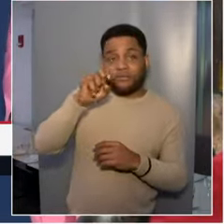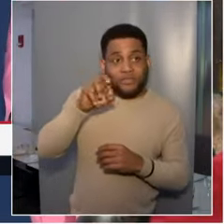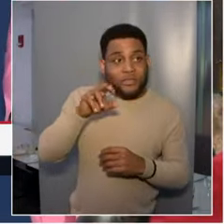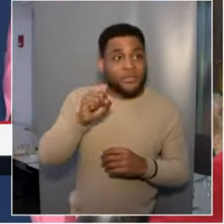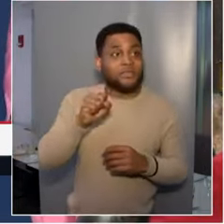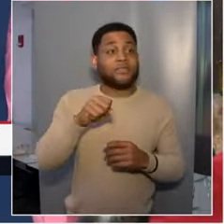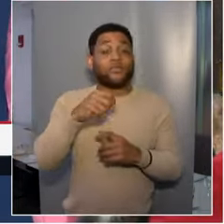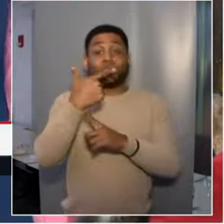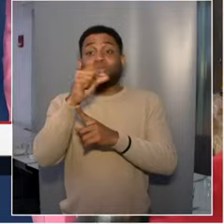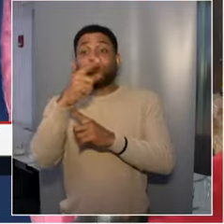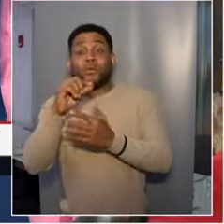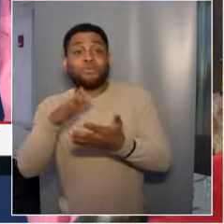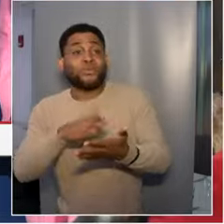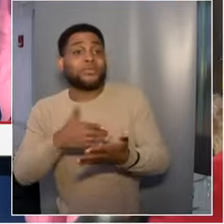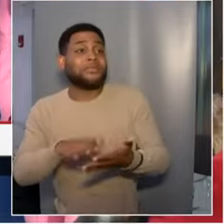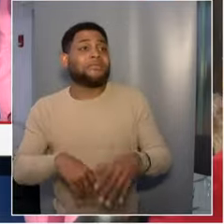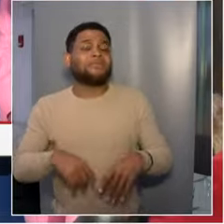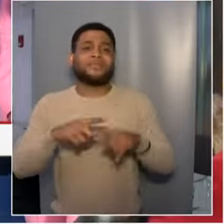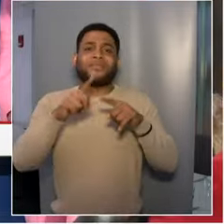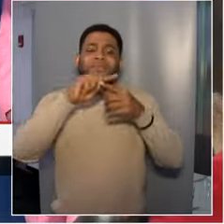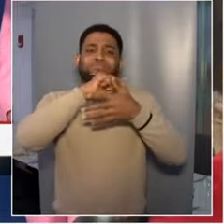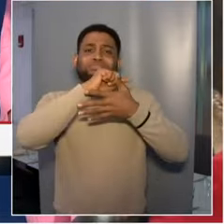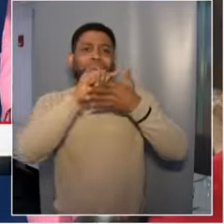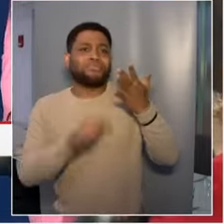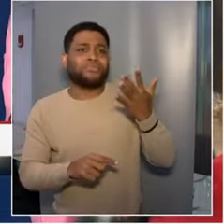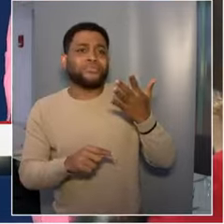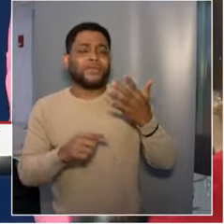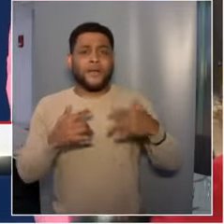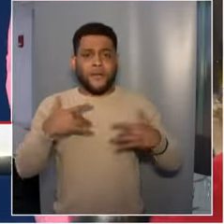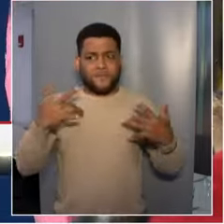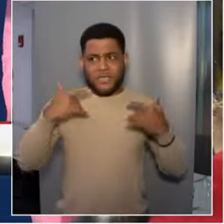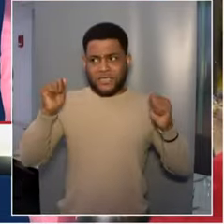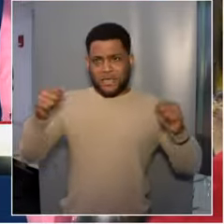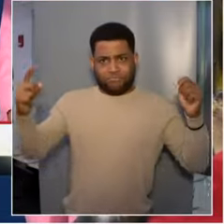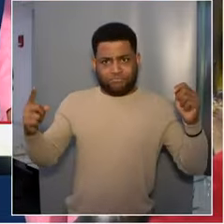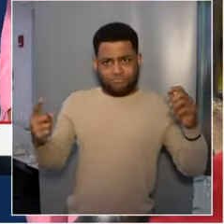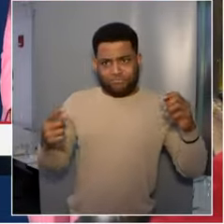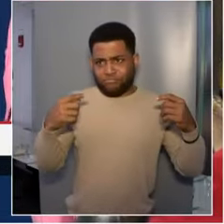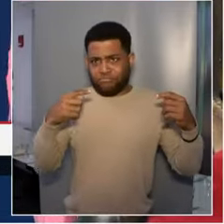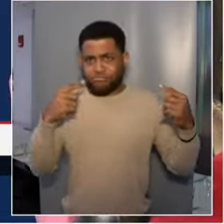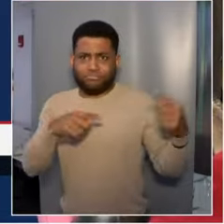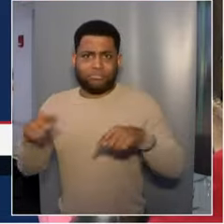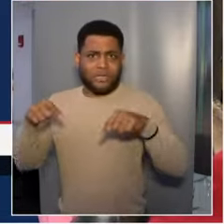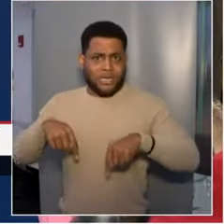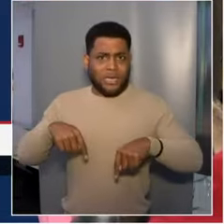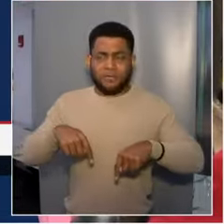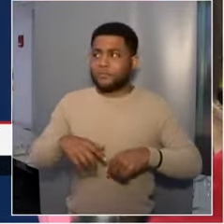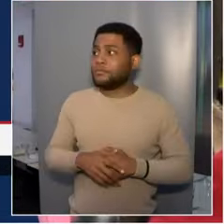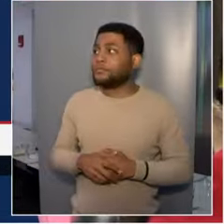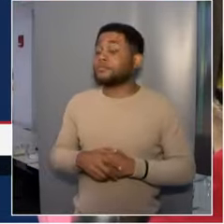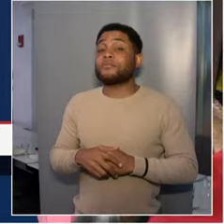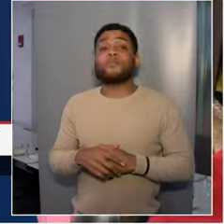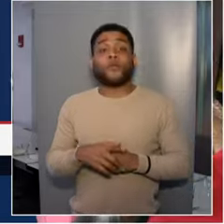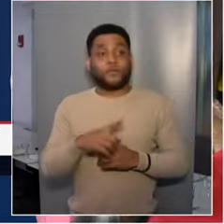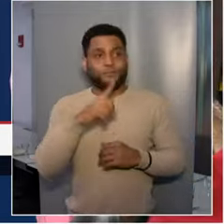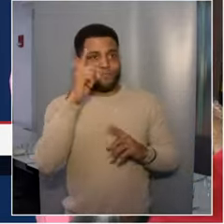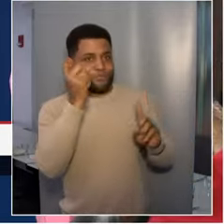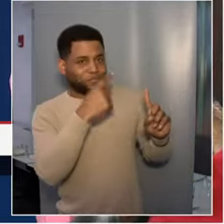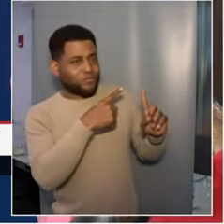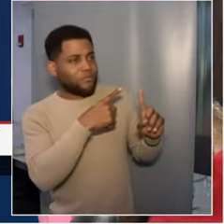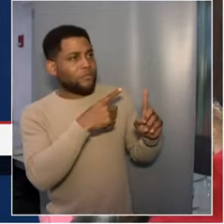too, I mean, when you went to Virginia, you spoke of a vision you saw that block. What's your vision for this area? Glass the